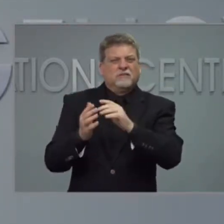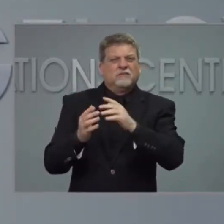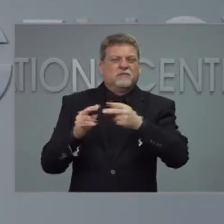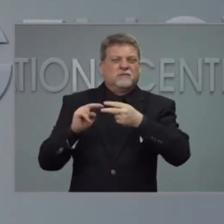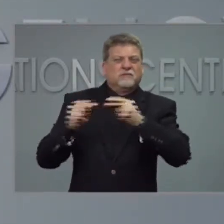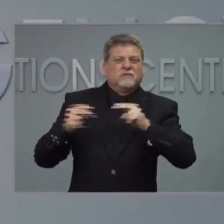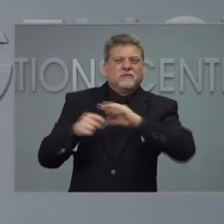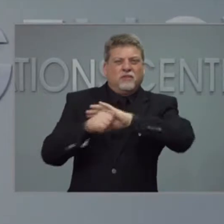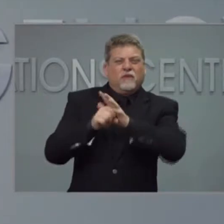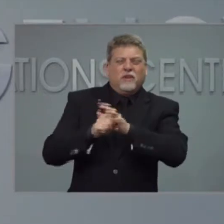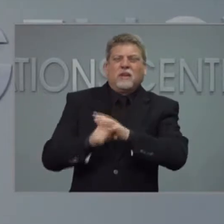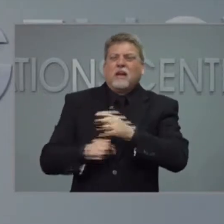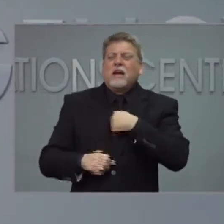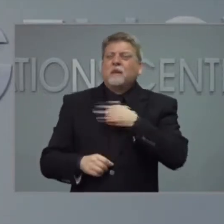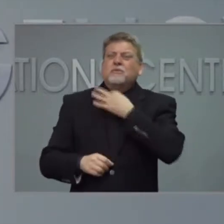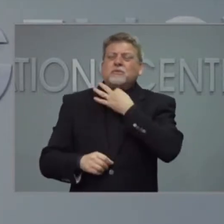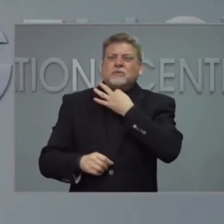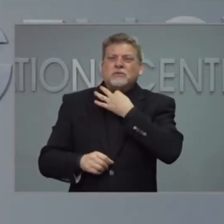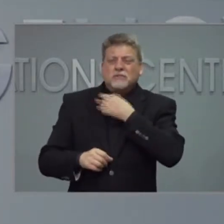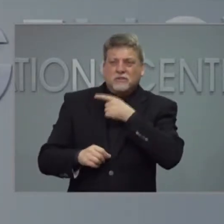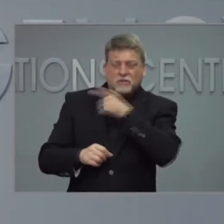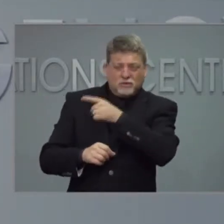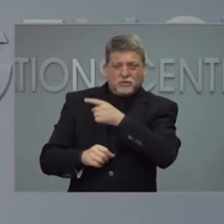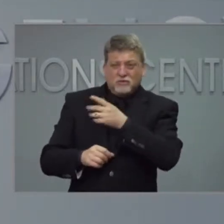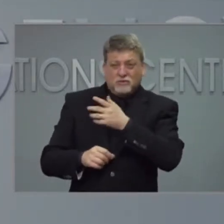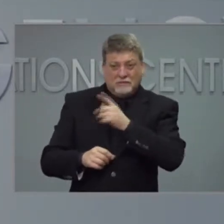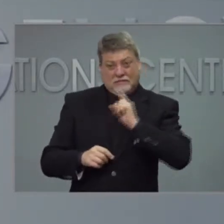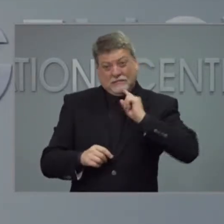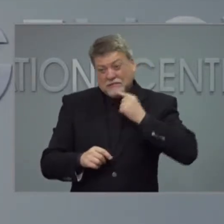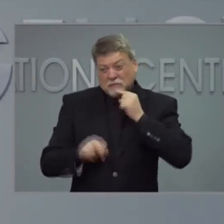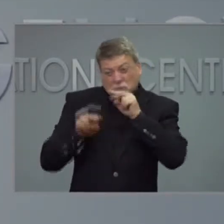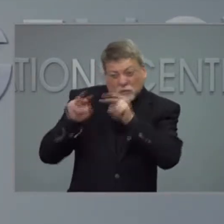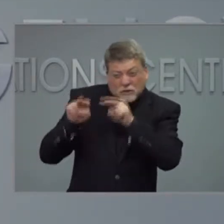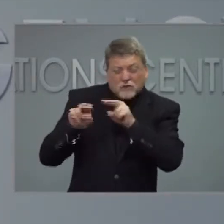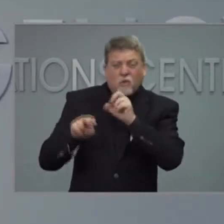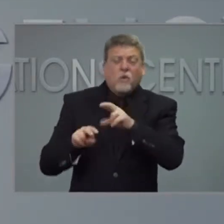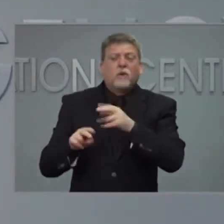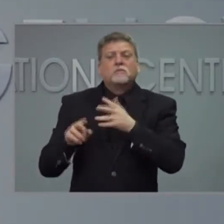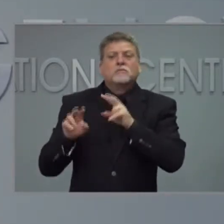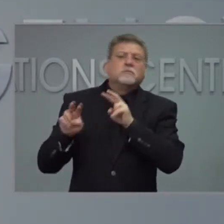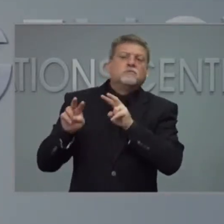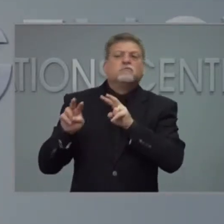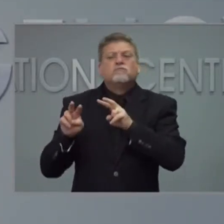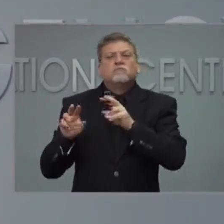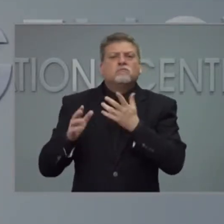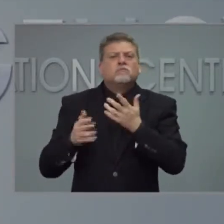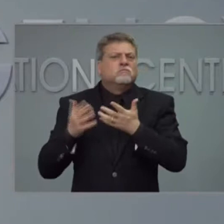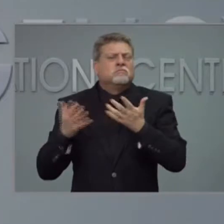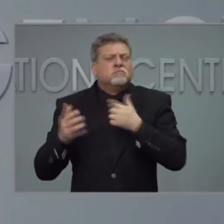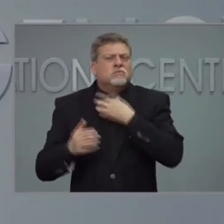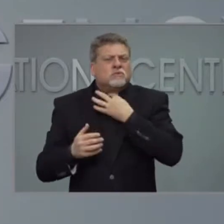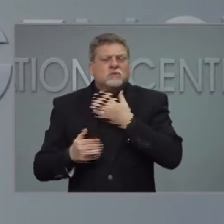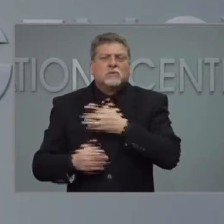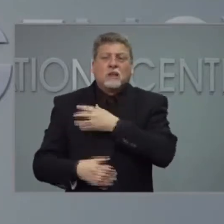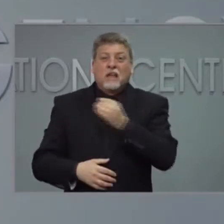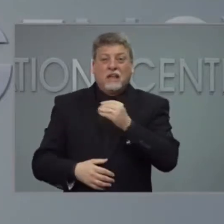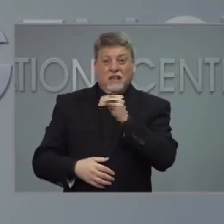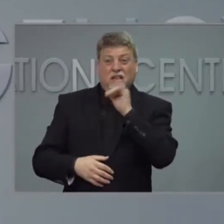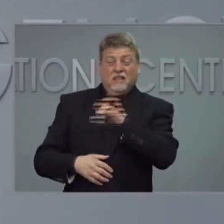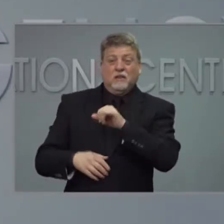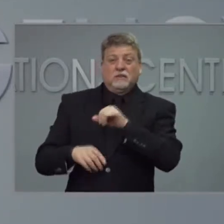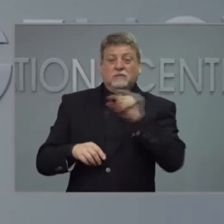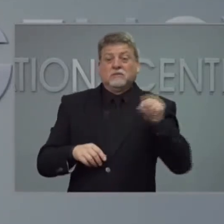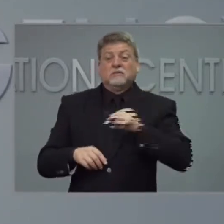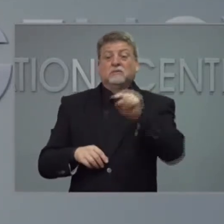much surveillance for the variants are you doing? And how much of the variant have